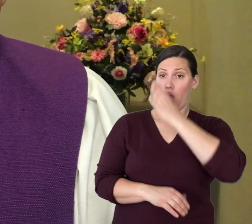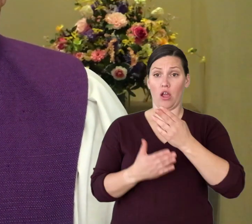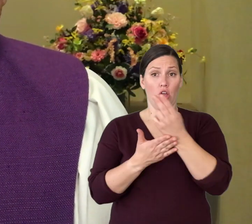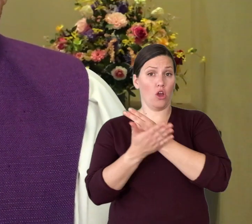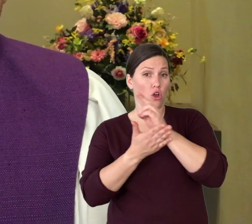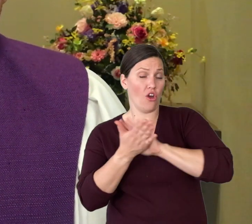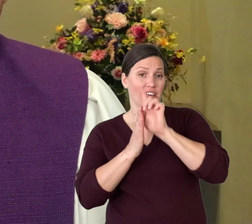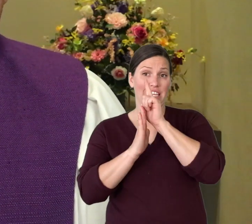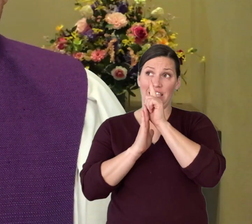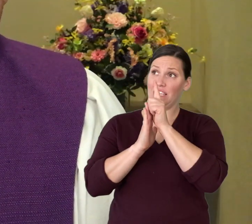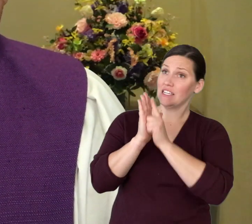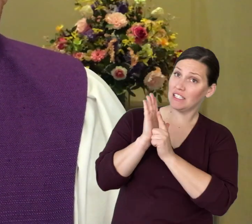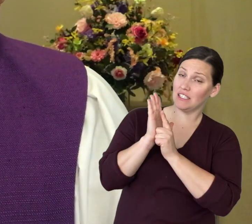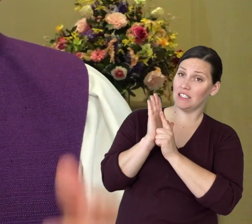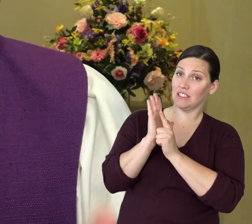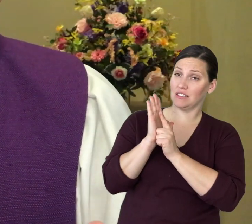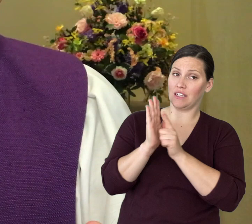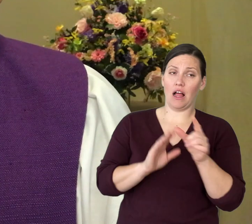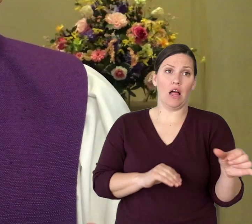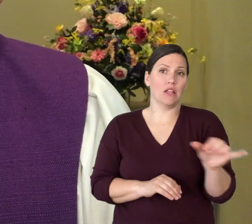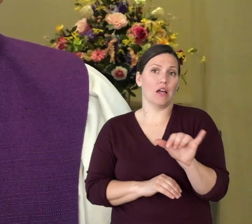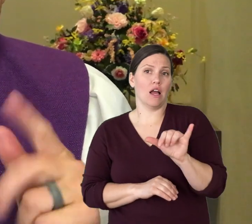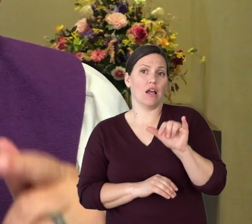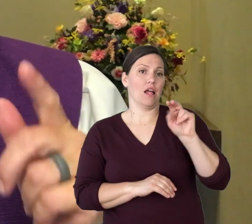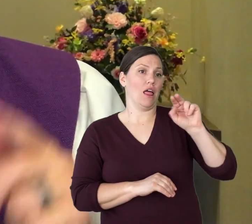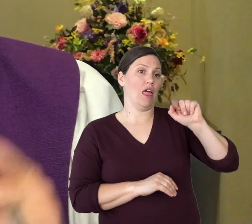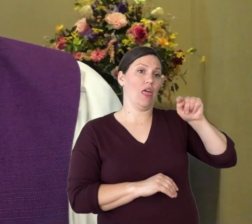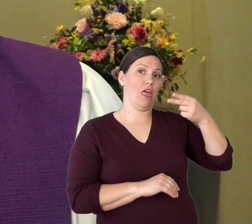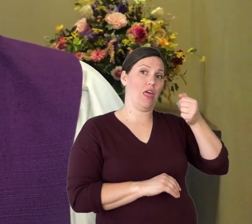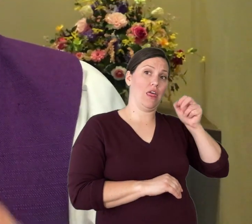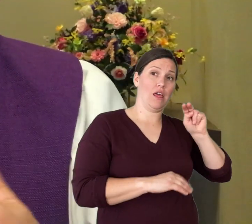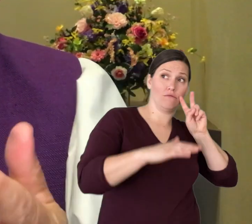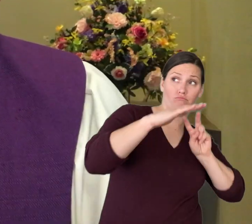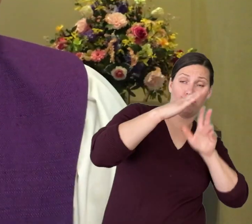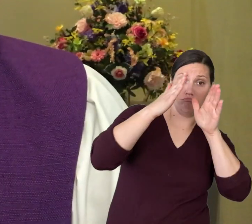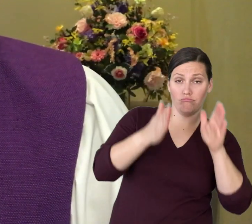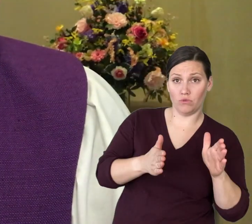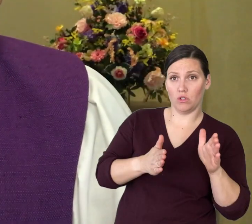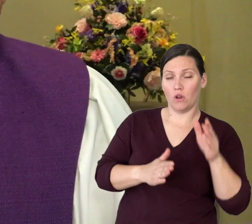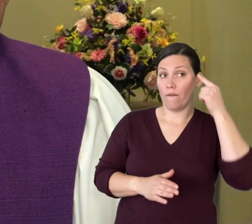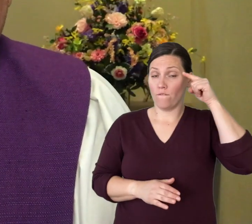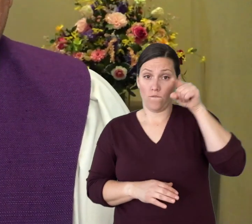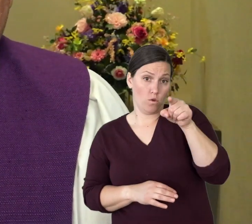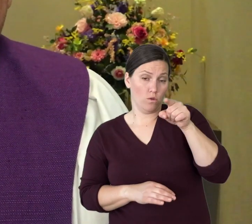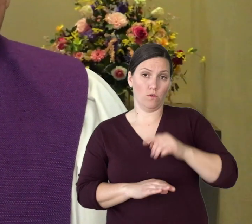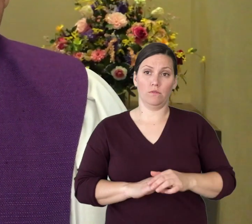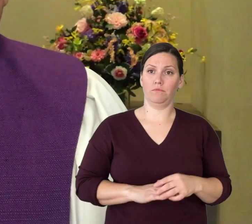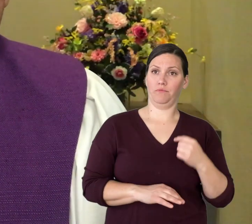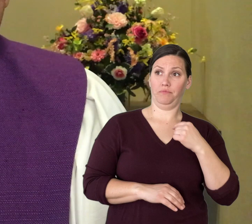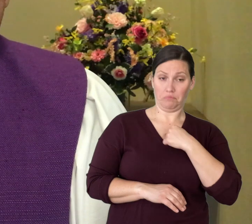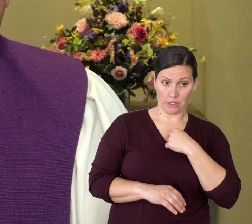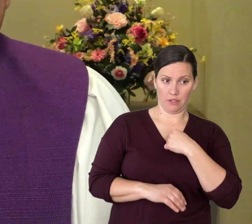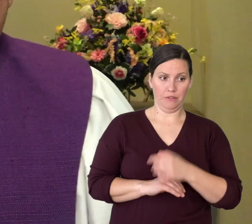God's holy law is like Nathan the prophet to you and